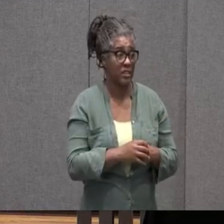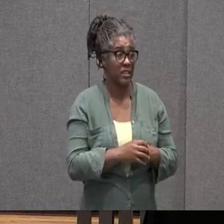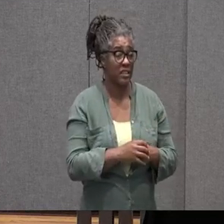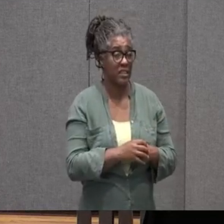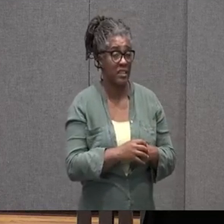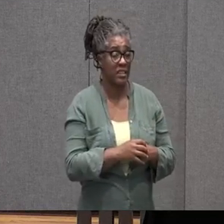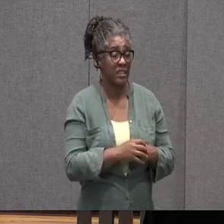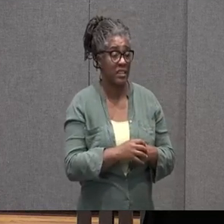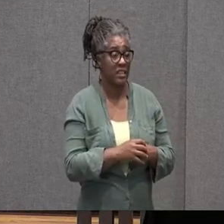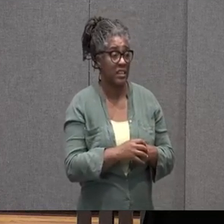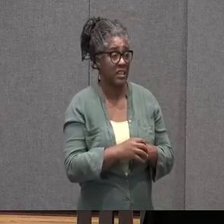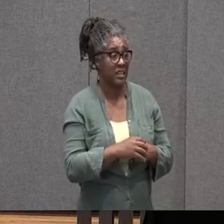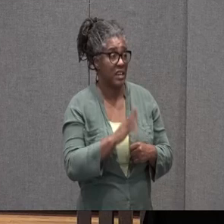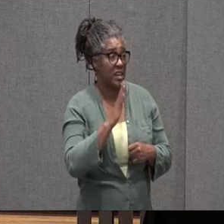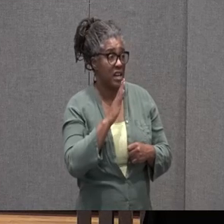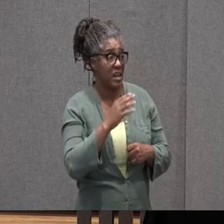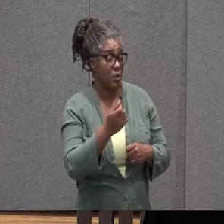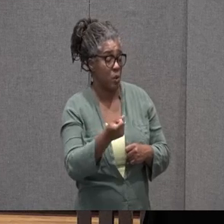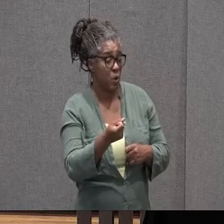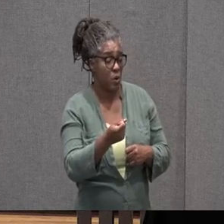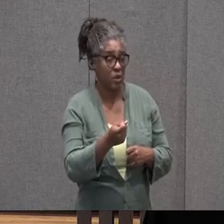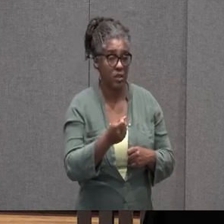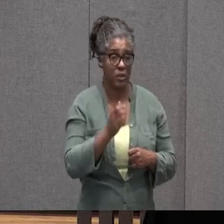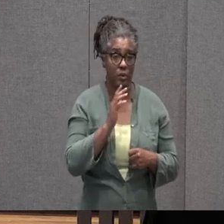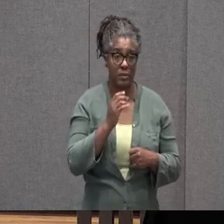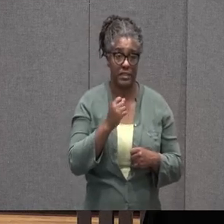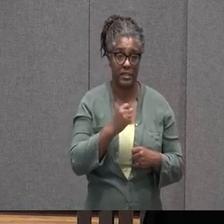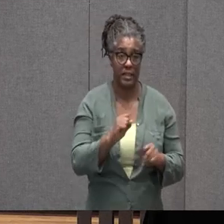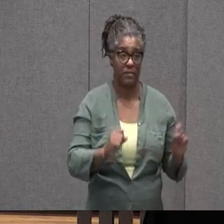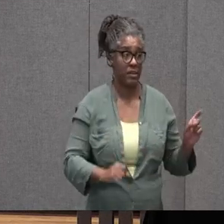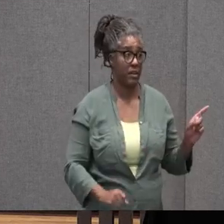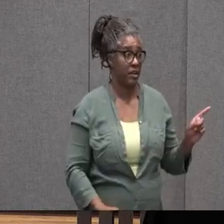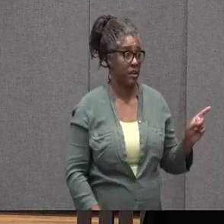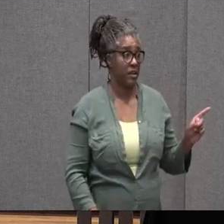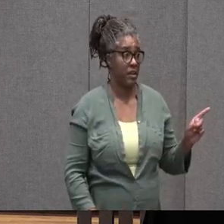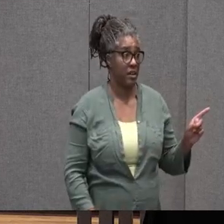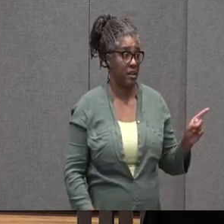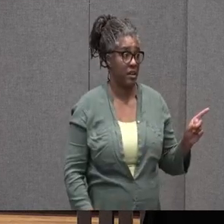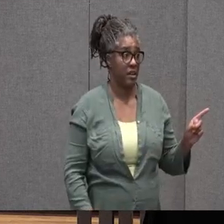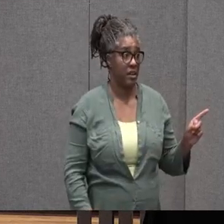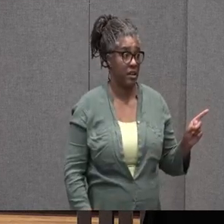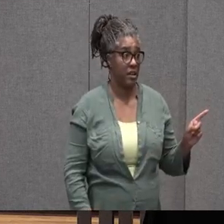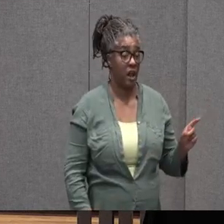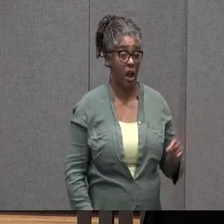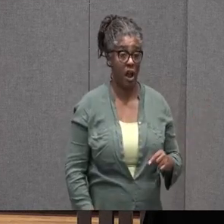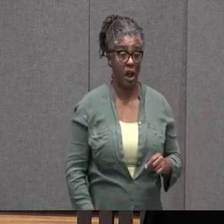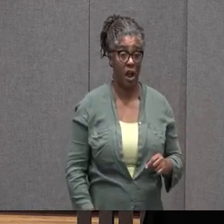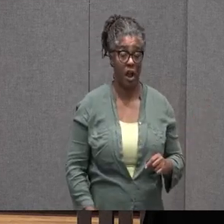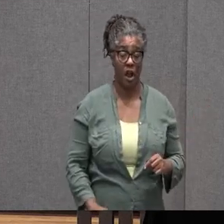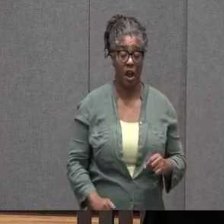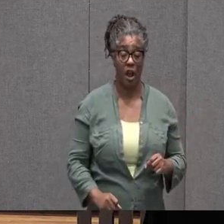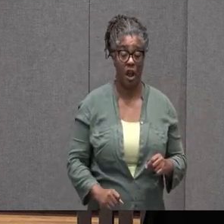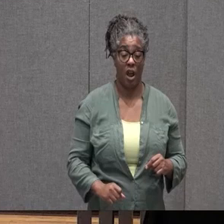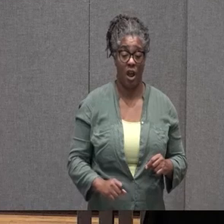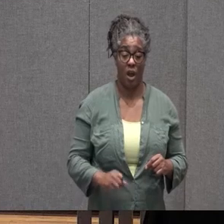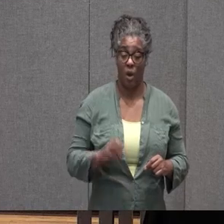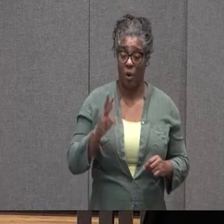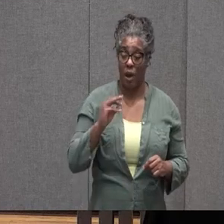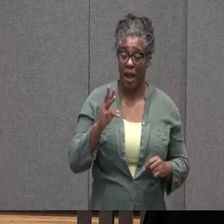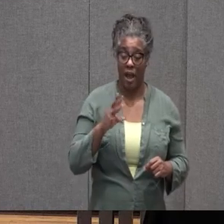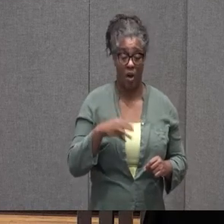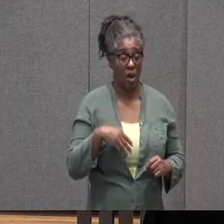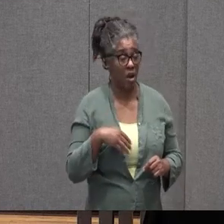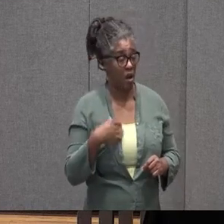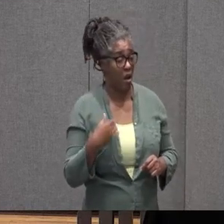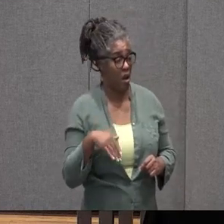And I'll stand even safer back here. And I think... Oh wow. Nice. Oh, go, Brianna. You know what would be